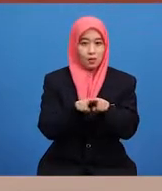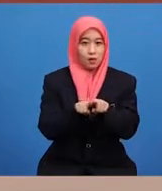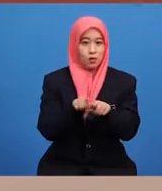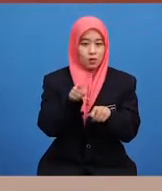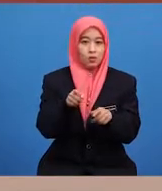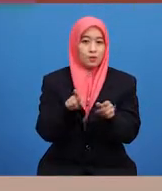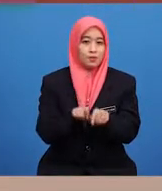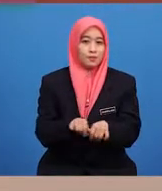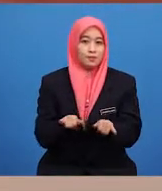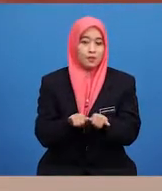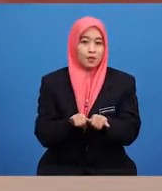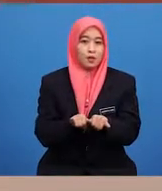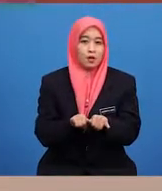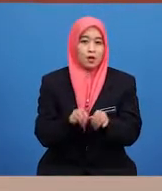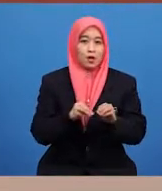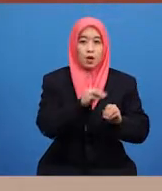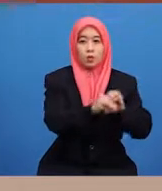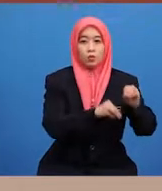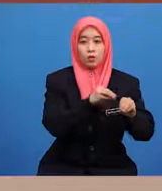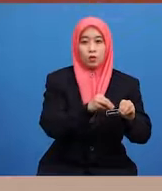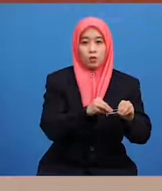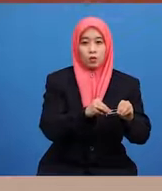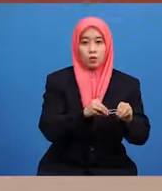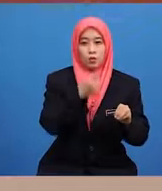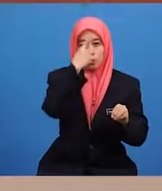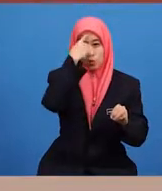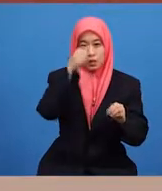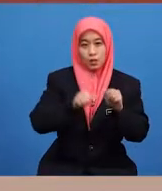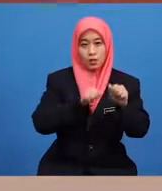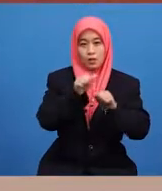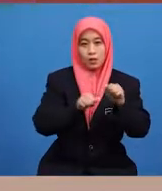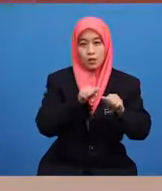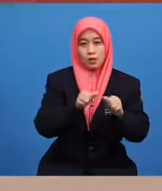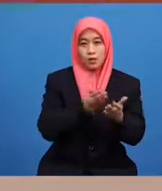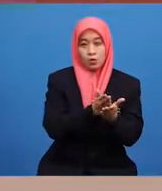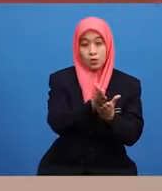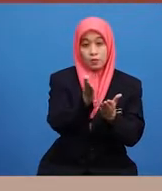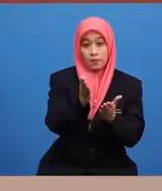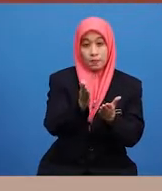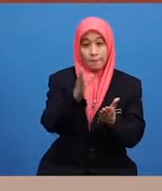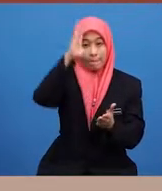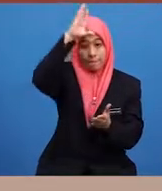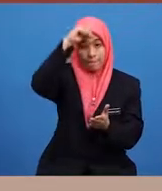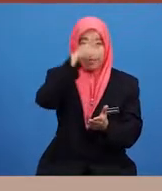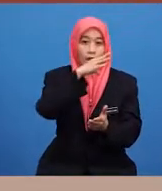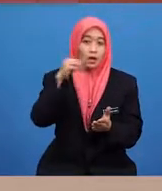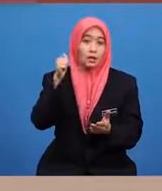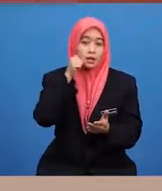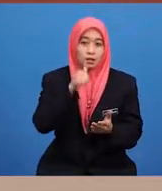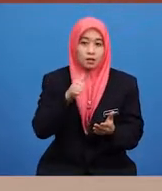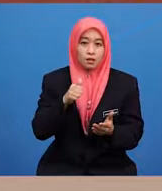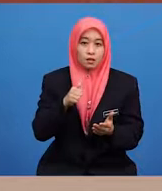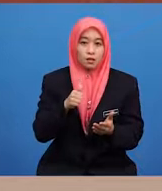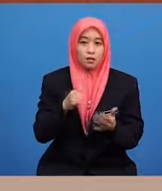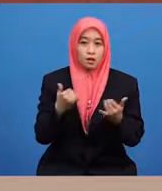Now, let's move on to our next activity. Boys and girls, So